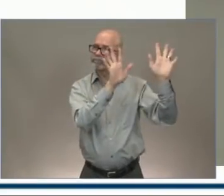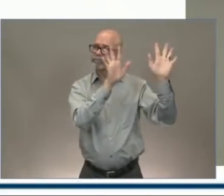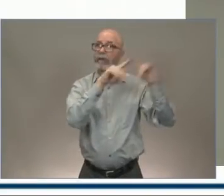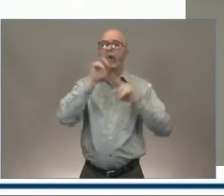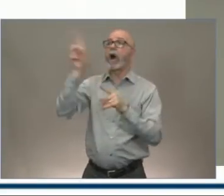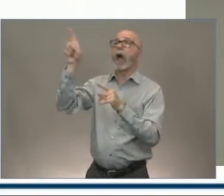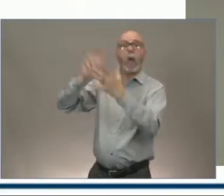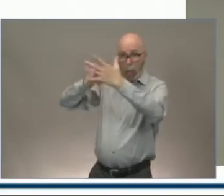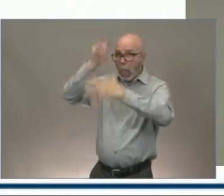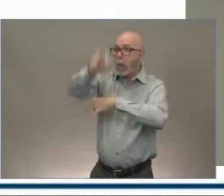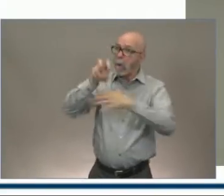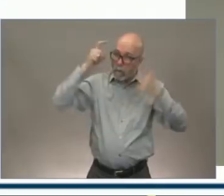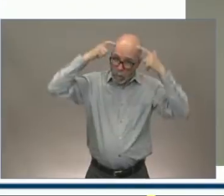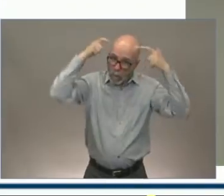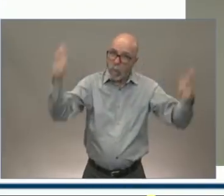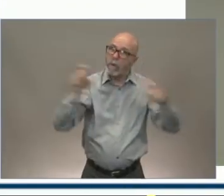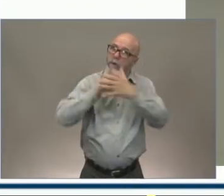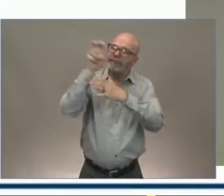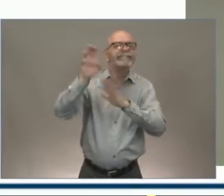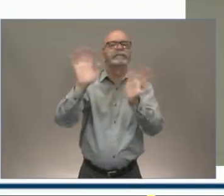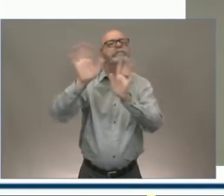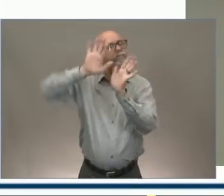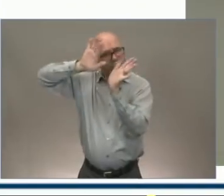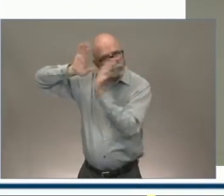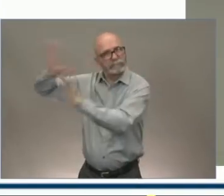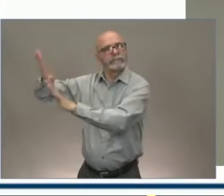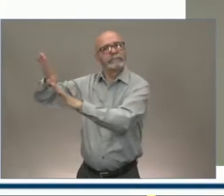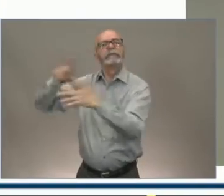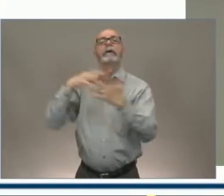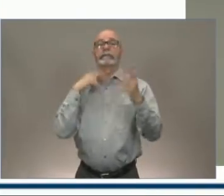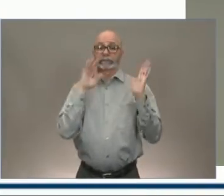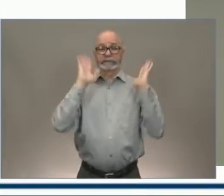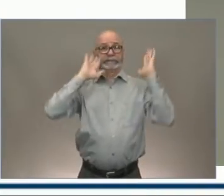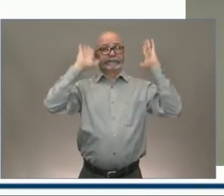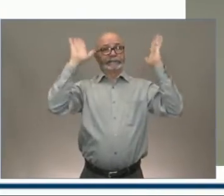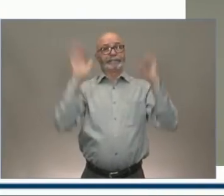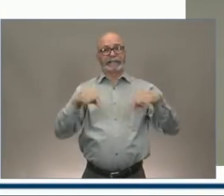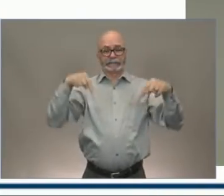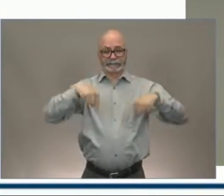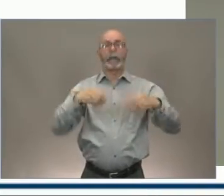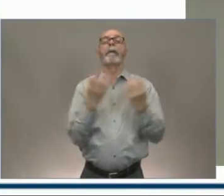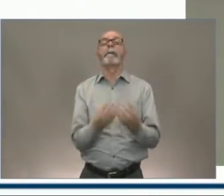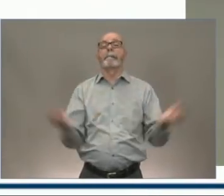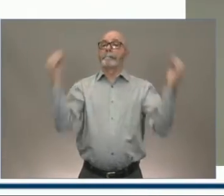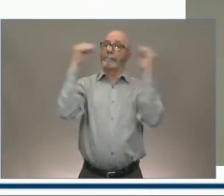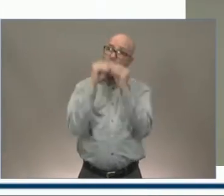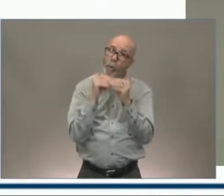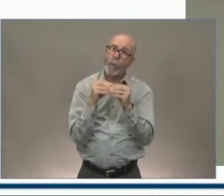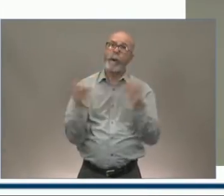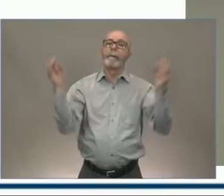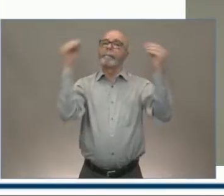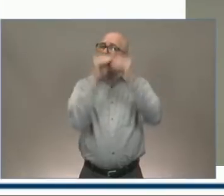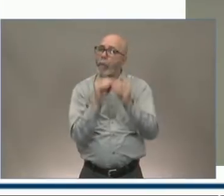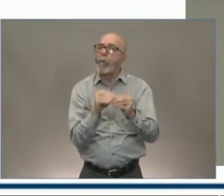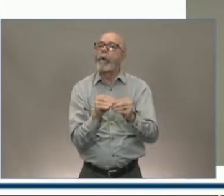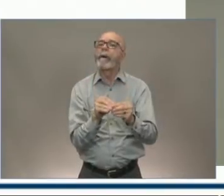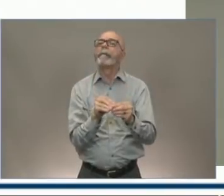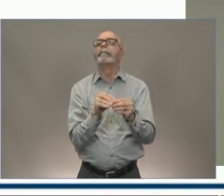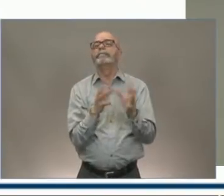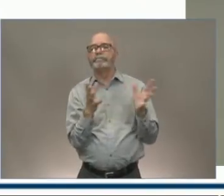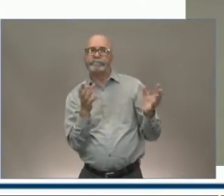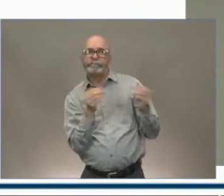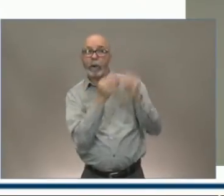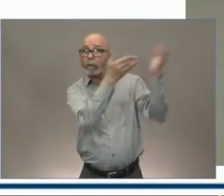tomorrow. So what we're expecting is a significant increase in the time frame between first dose and second